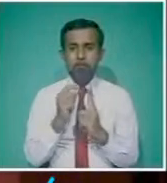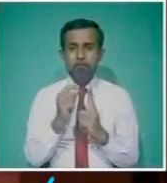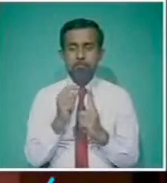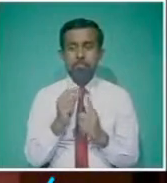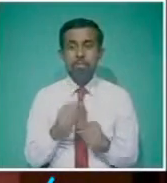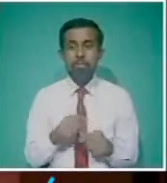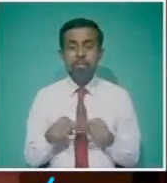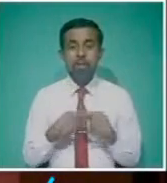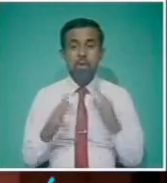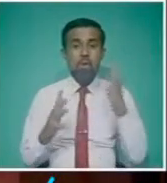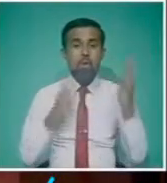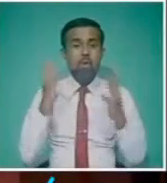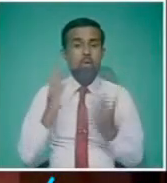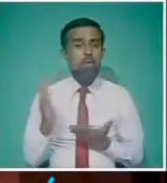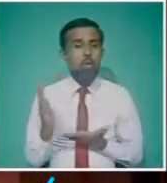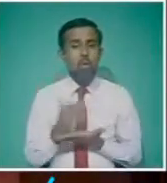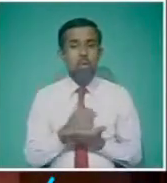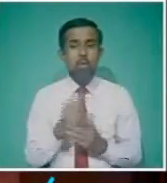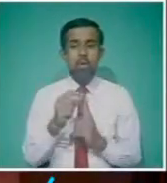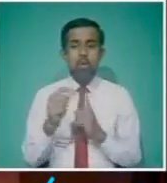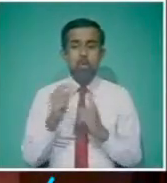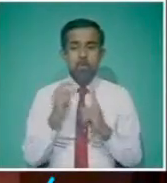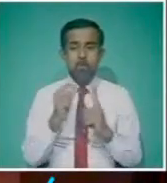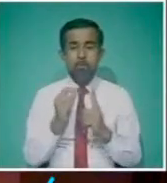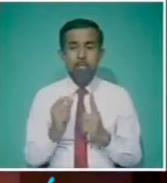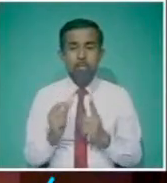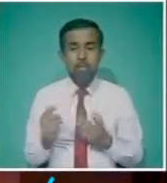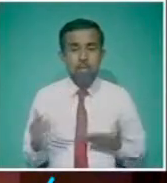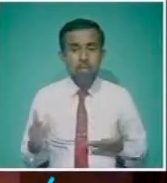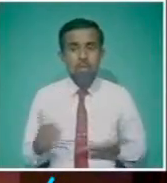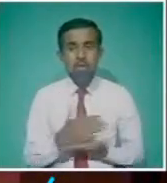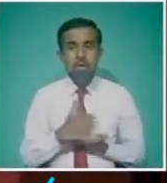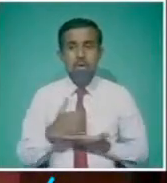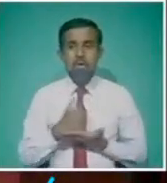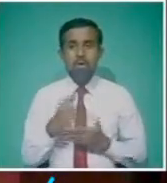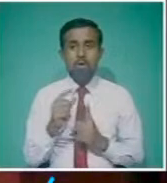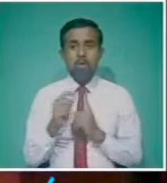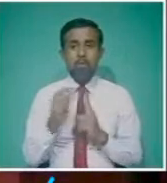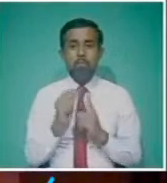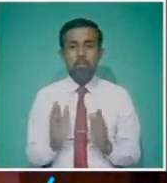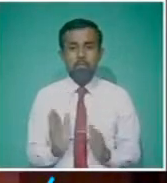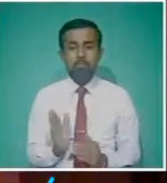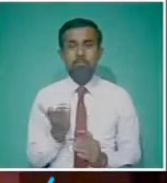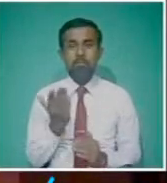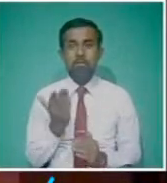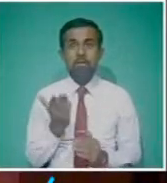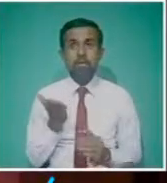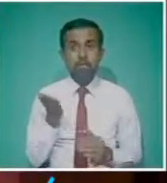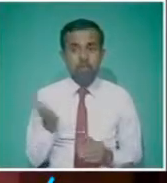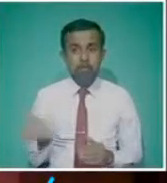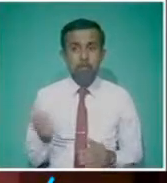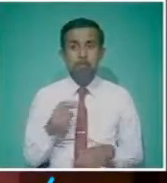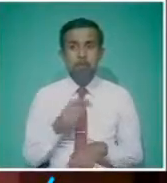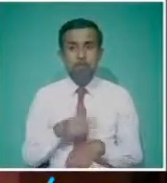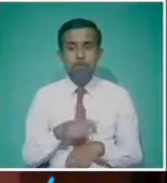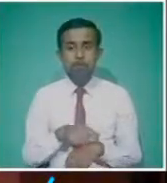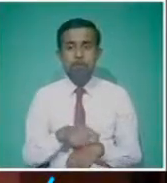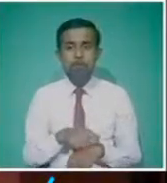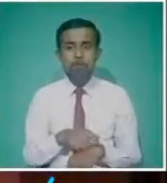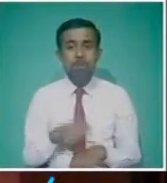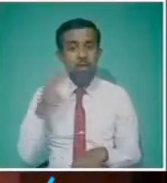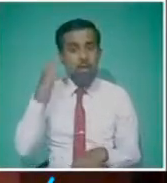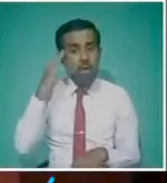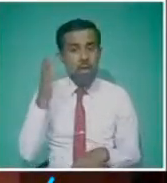across Great Britain, are undeniable testaments to the love the people had for their